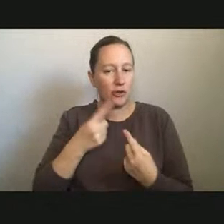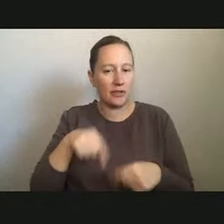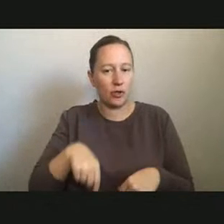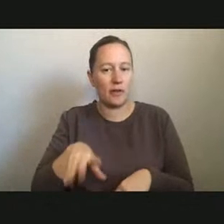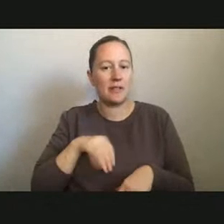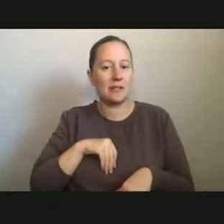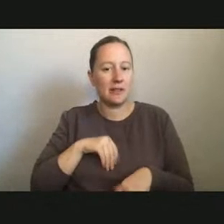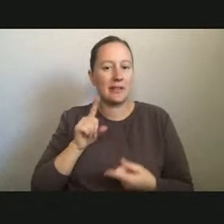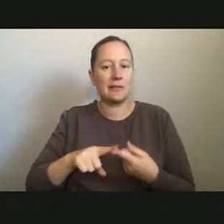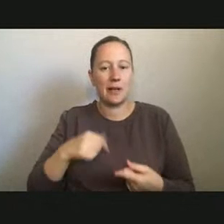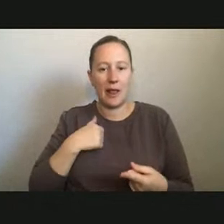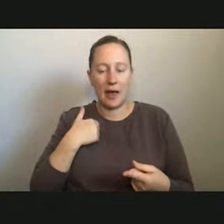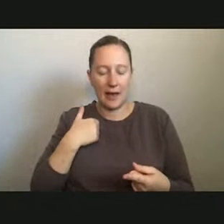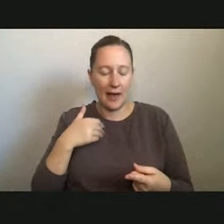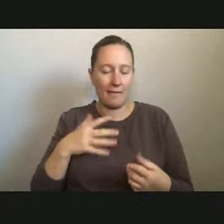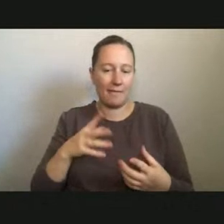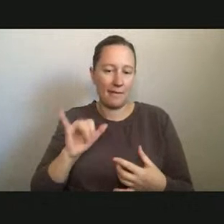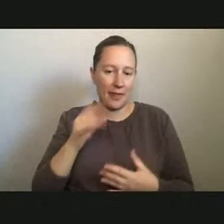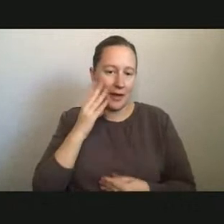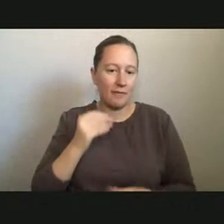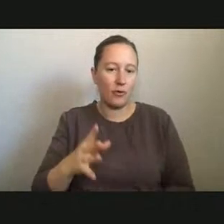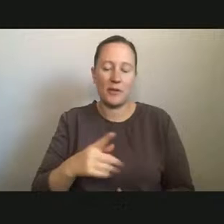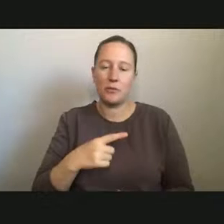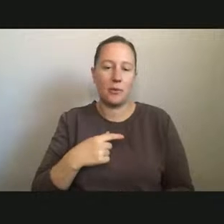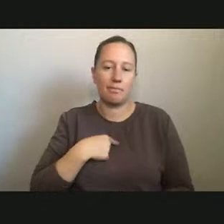have that information, I'm calling this unacceptable.